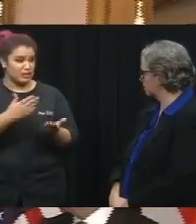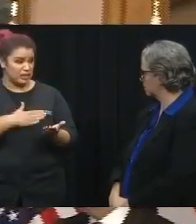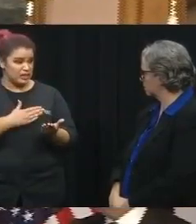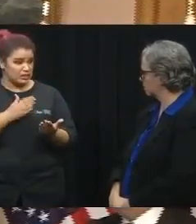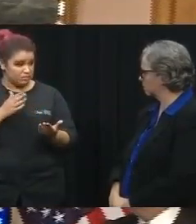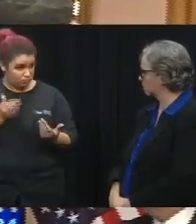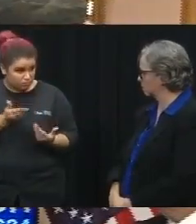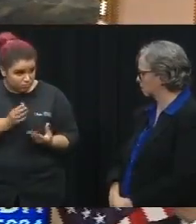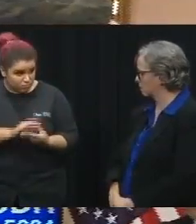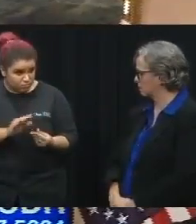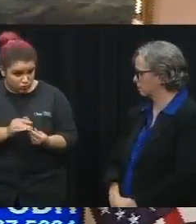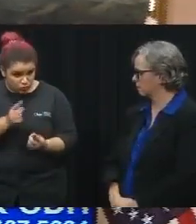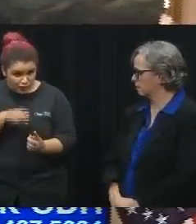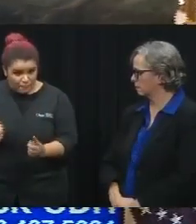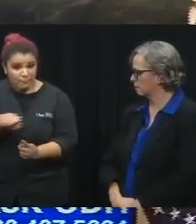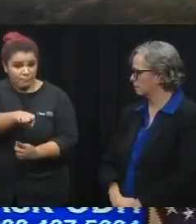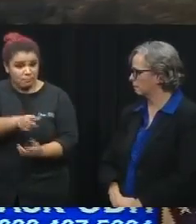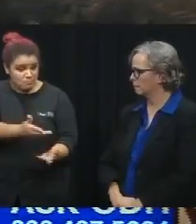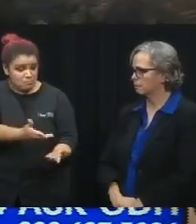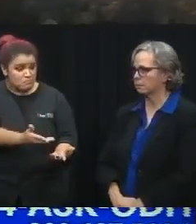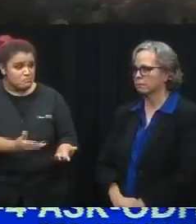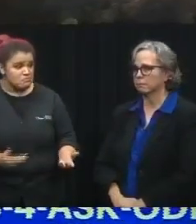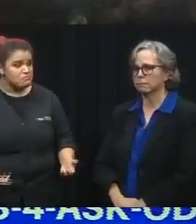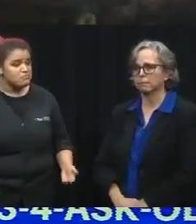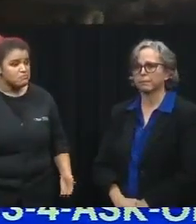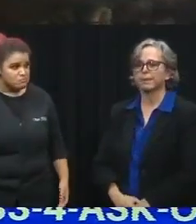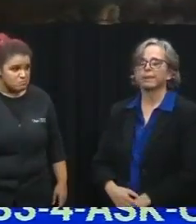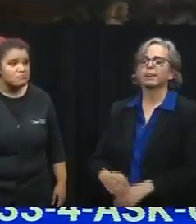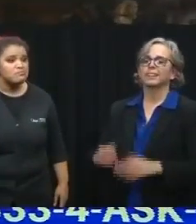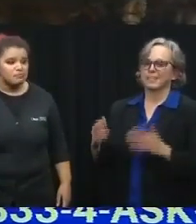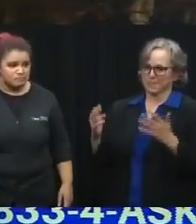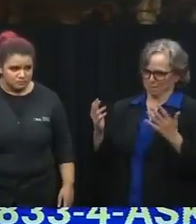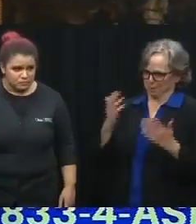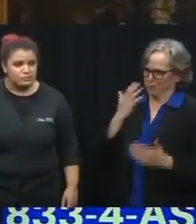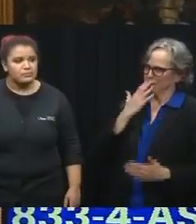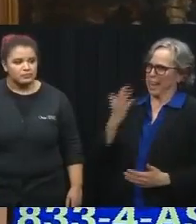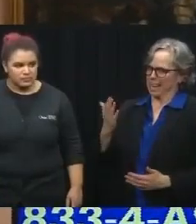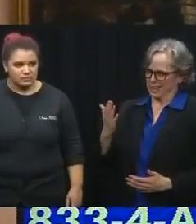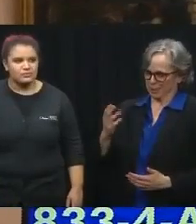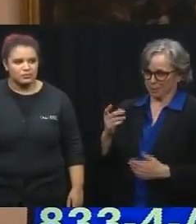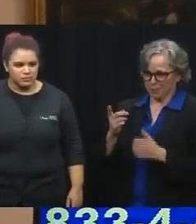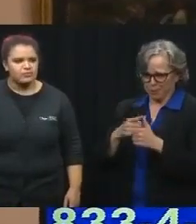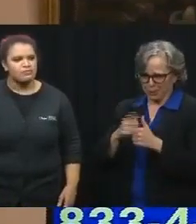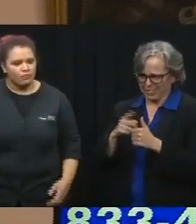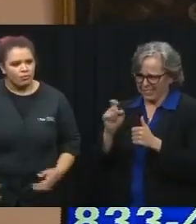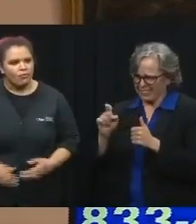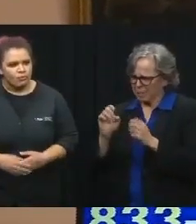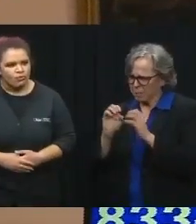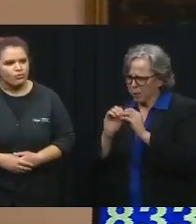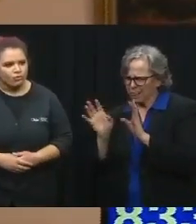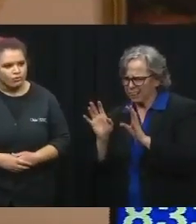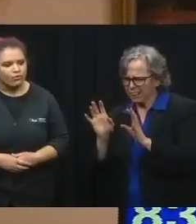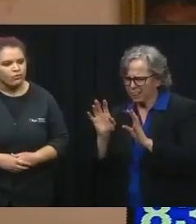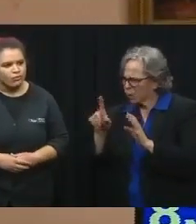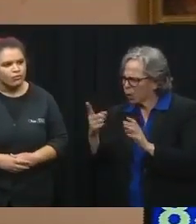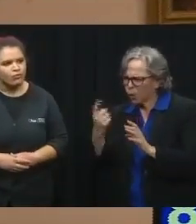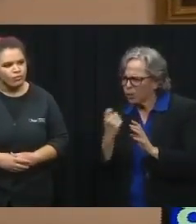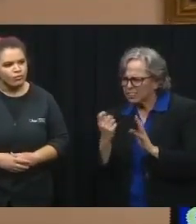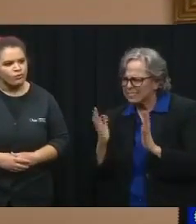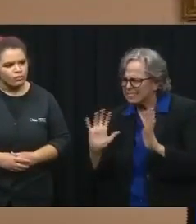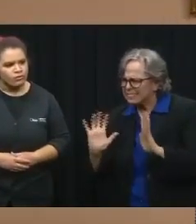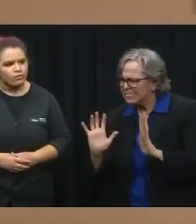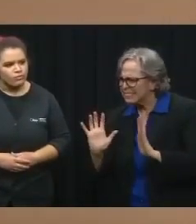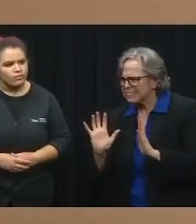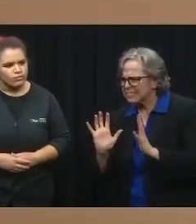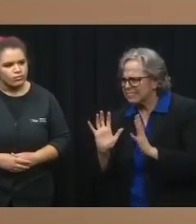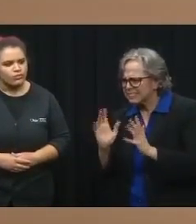so much. I need a little more clarification on that question of guidance from pharmacists, but we